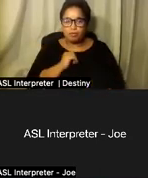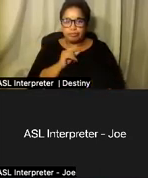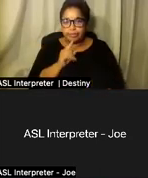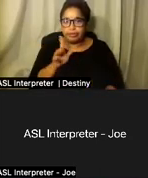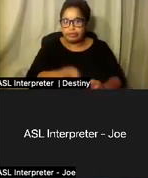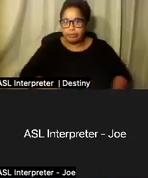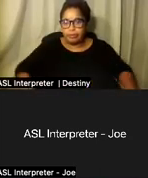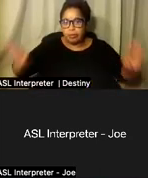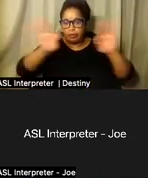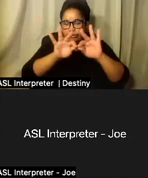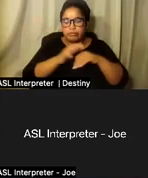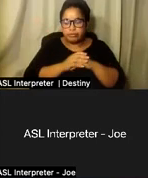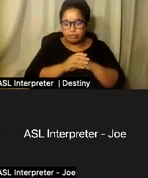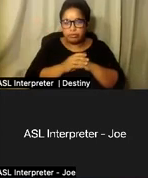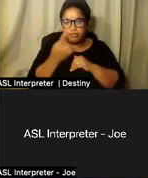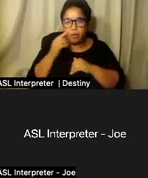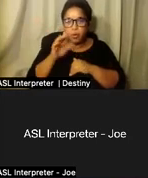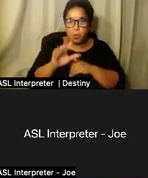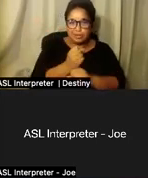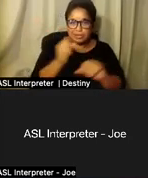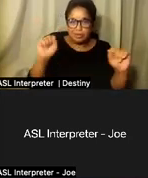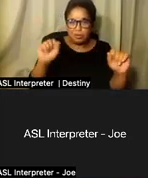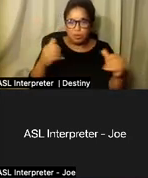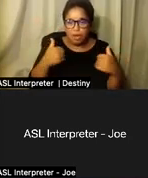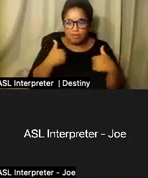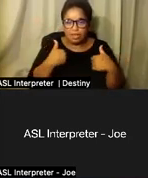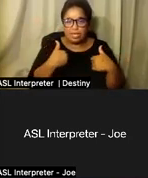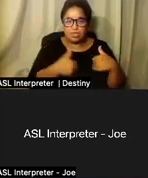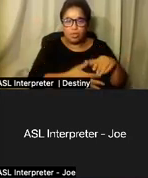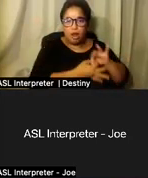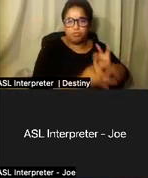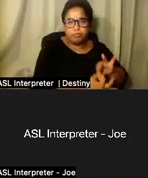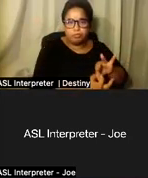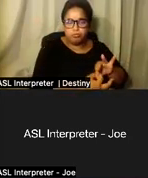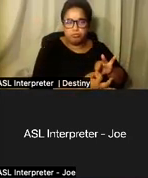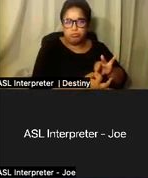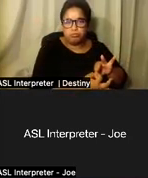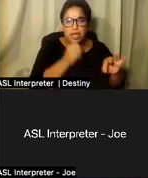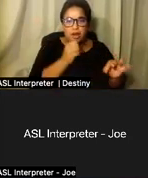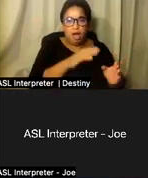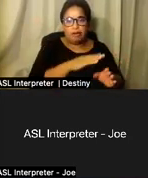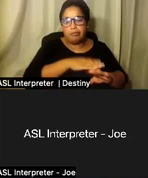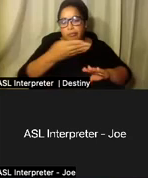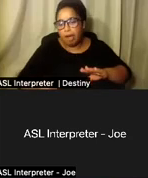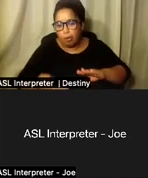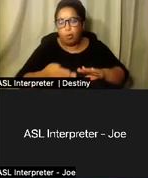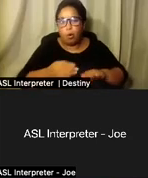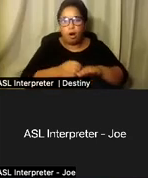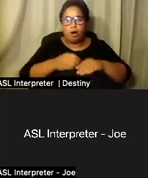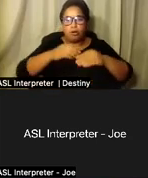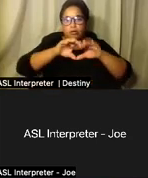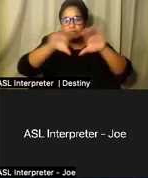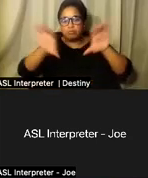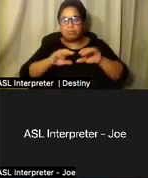to your safety that you have things secured so they won't fall or fly or be or maybe block